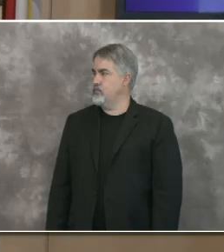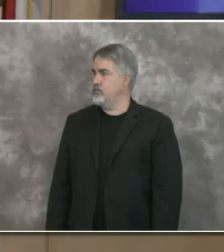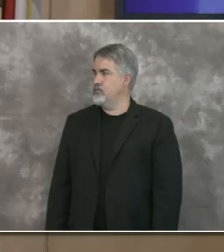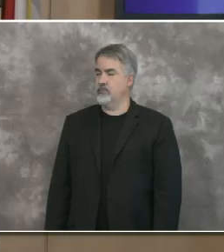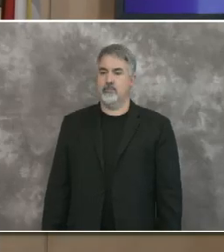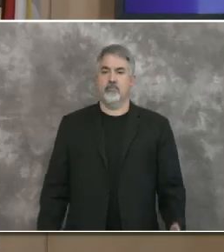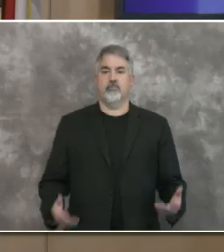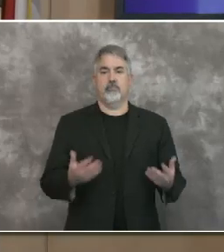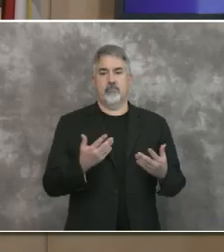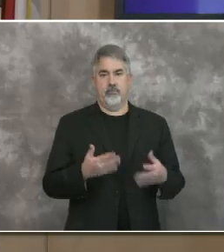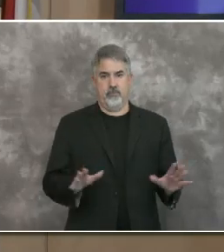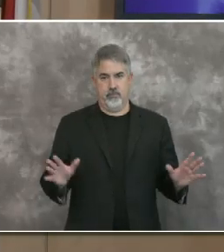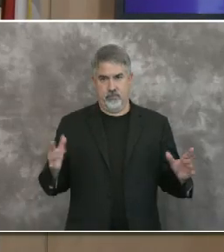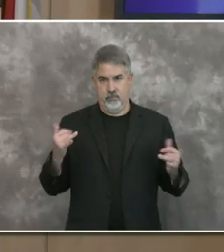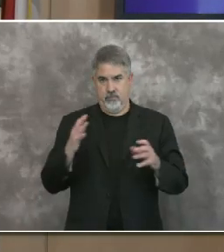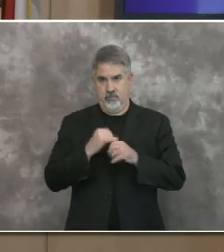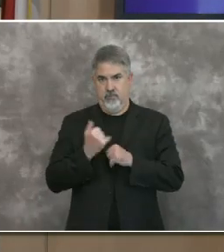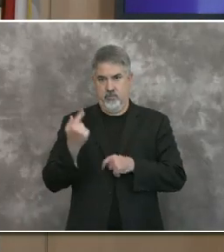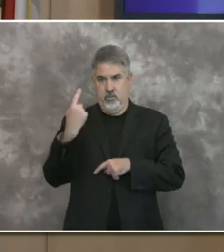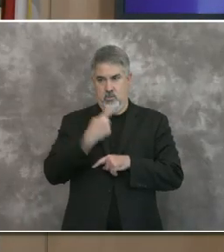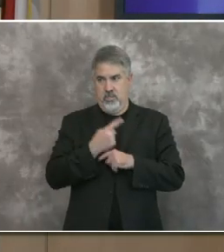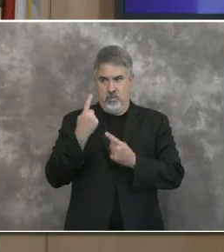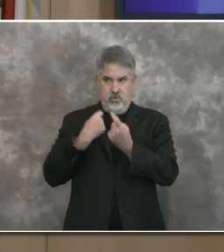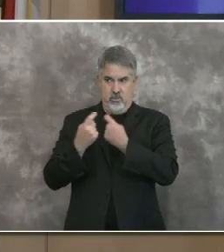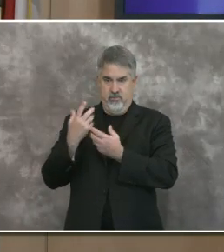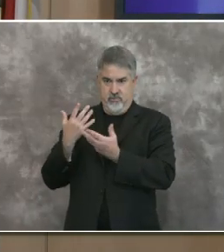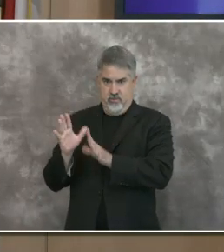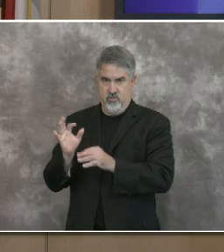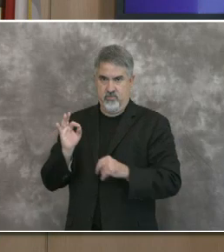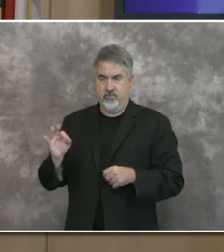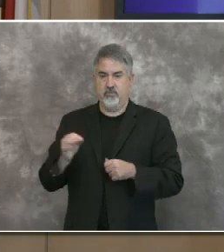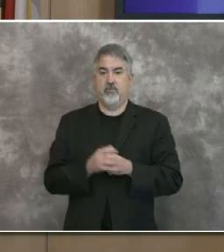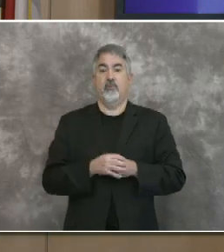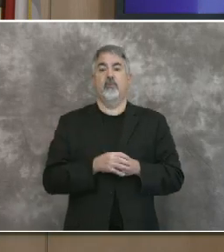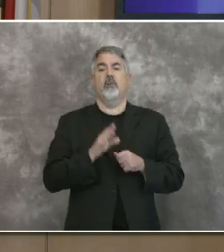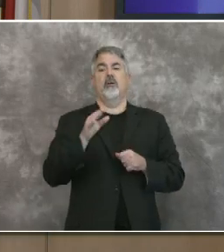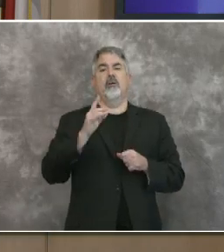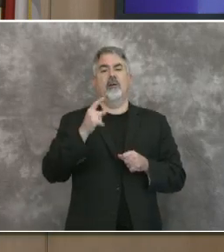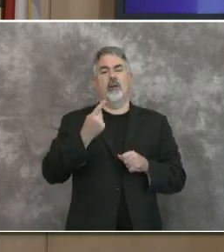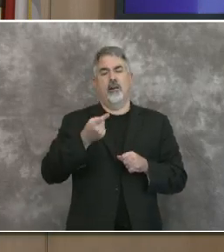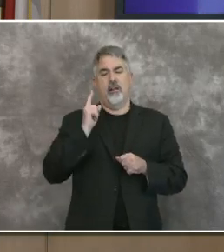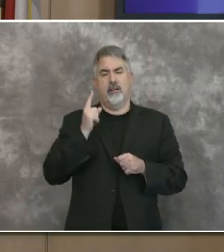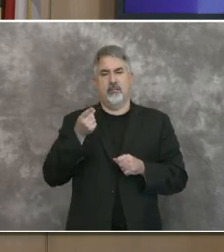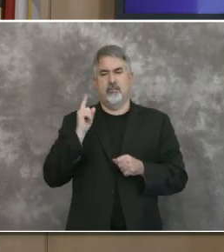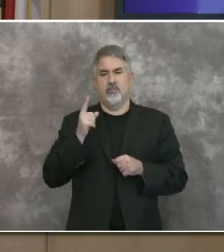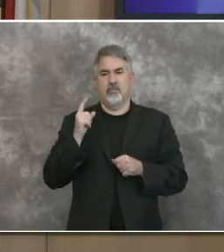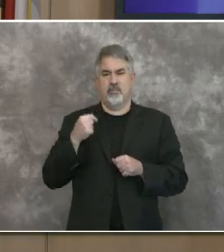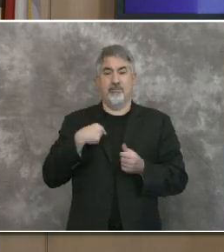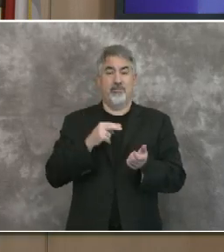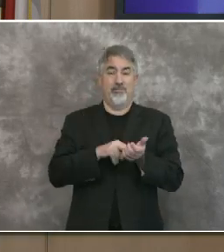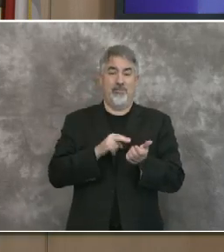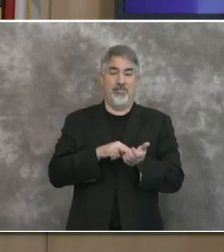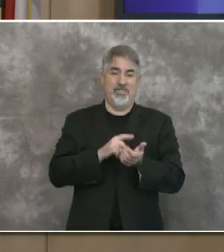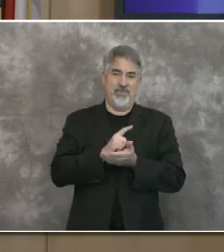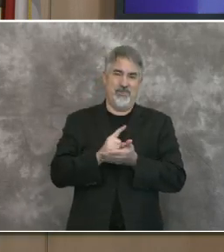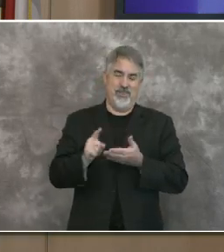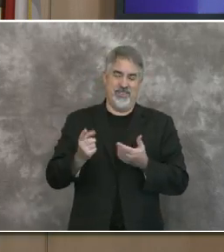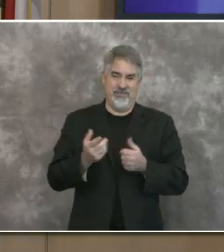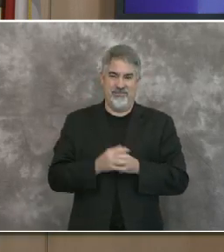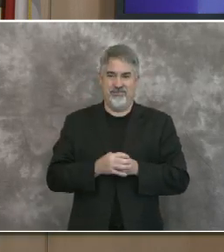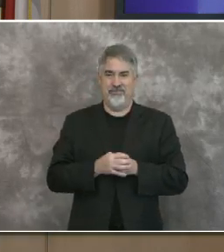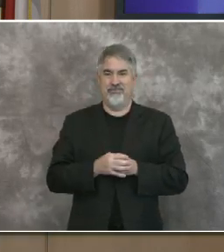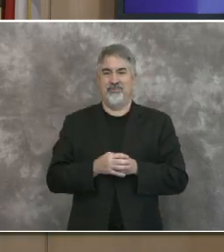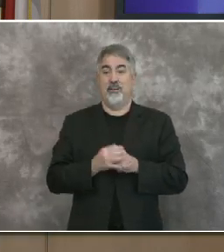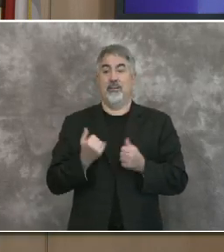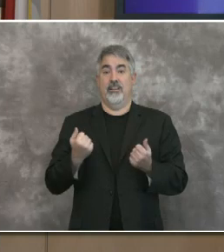That concludes our questions for today. Last week was Nurses Week, and we celebrated